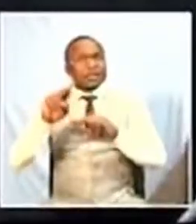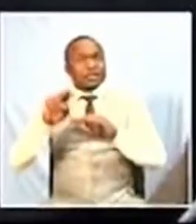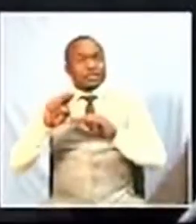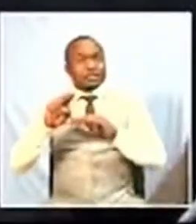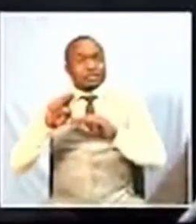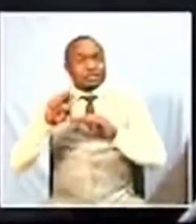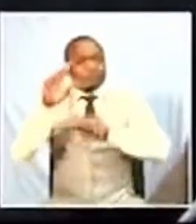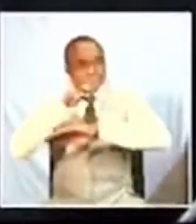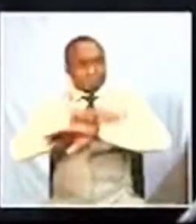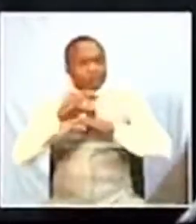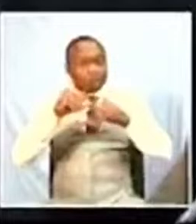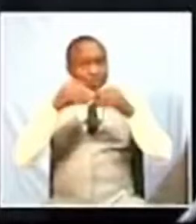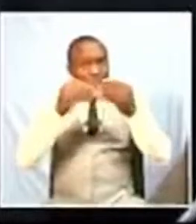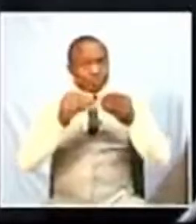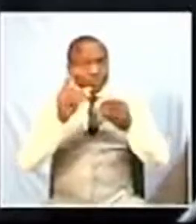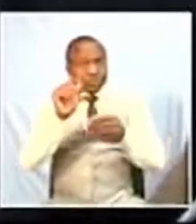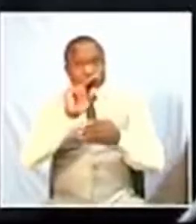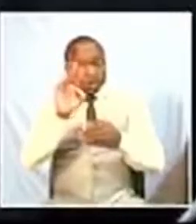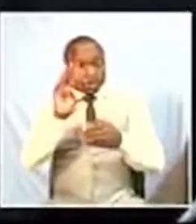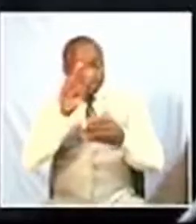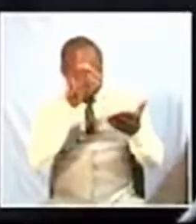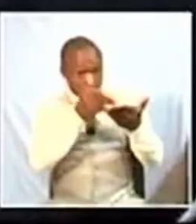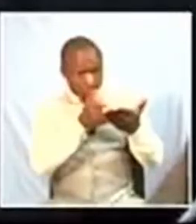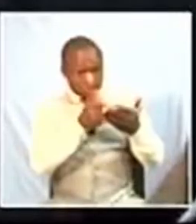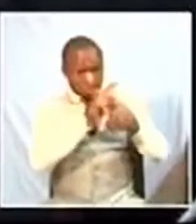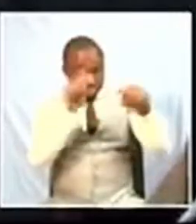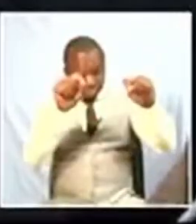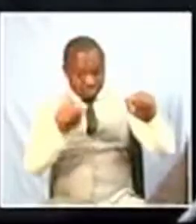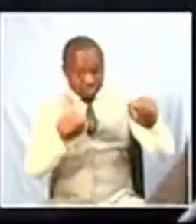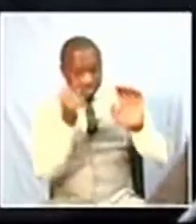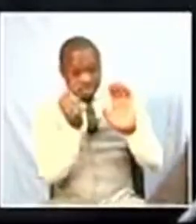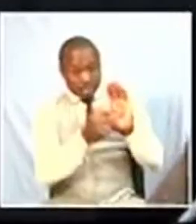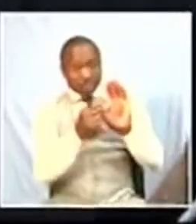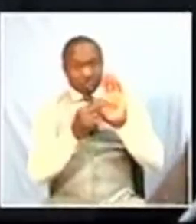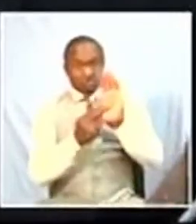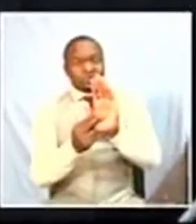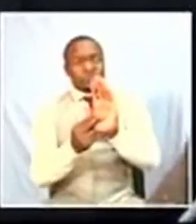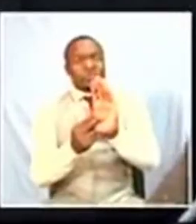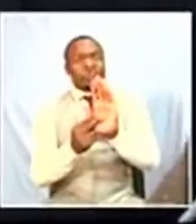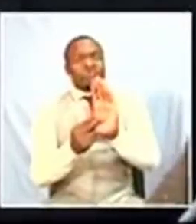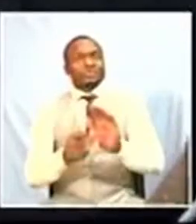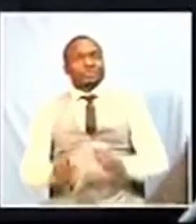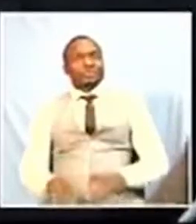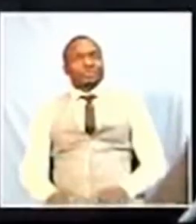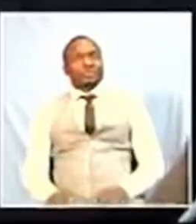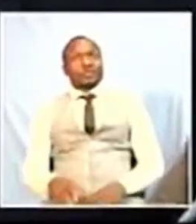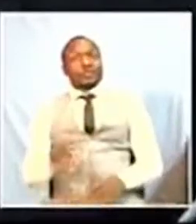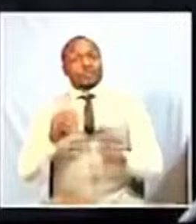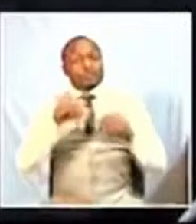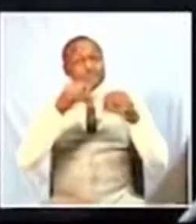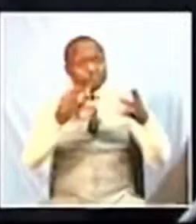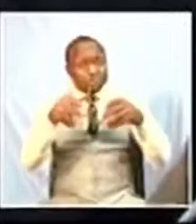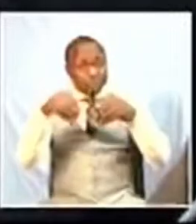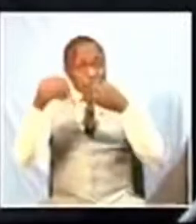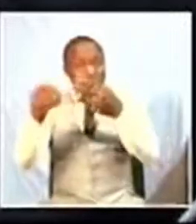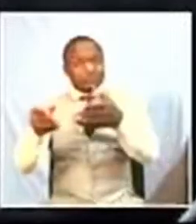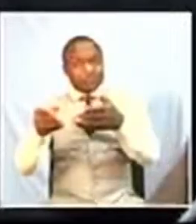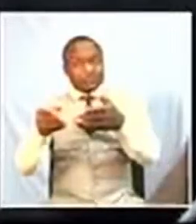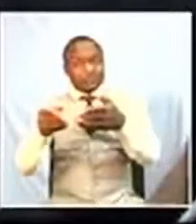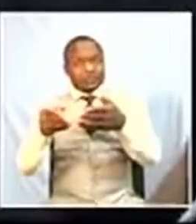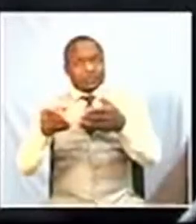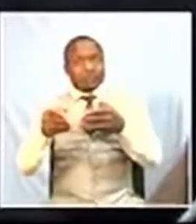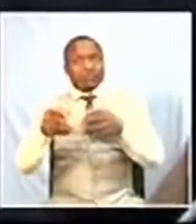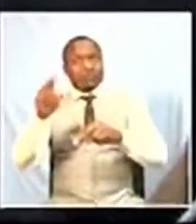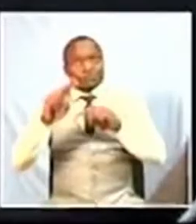2024, correctly, with this ledger. This ledger shows the bulk of the expenditure on